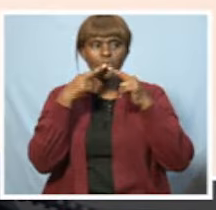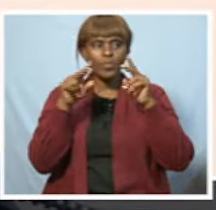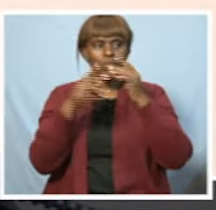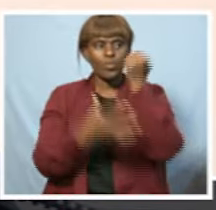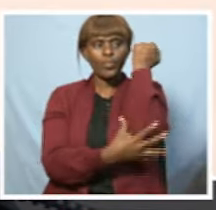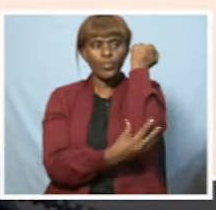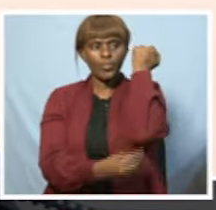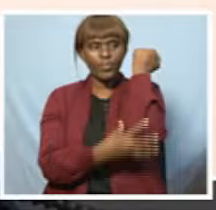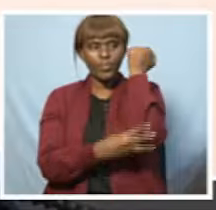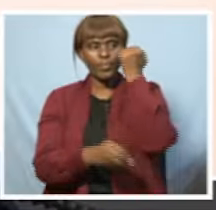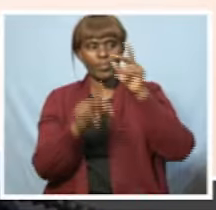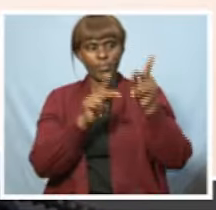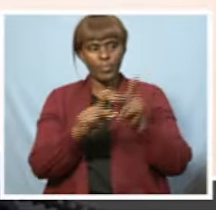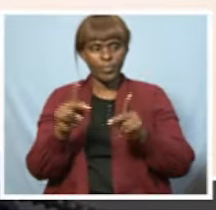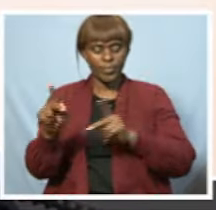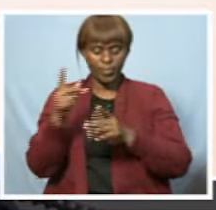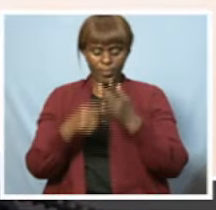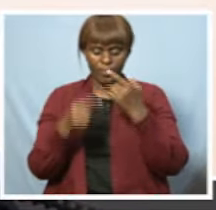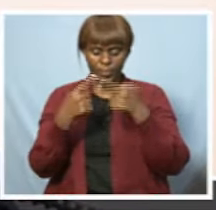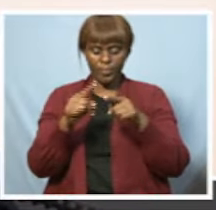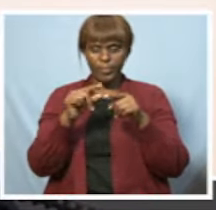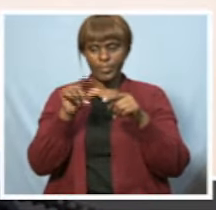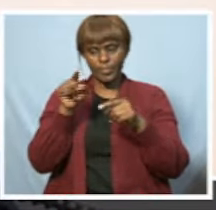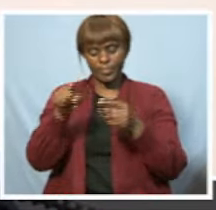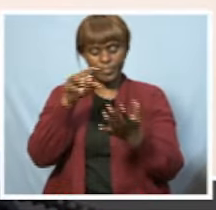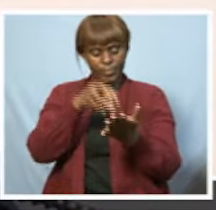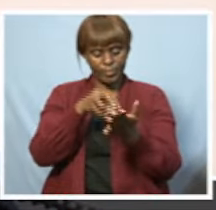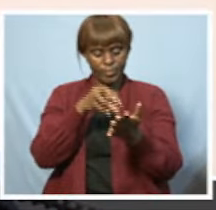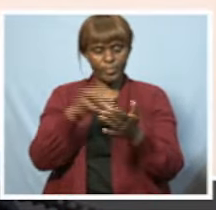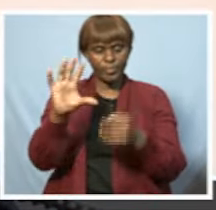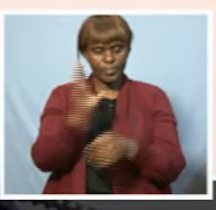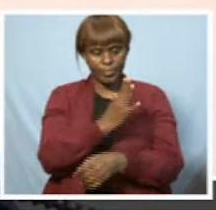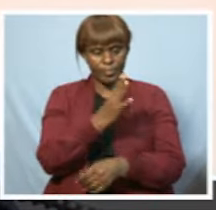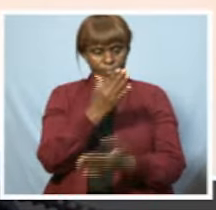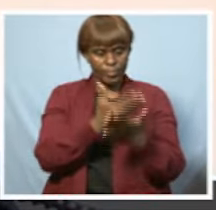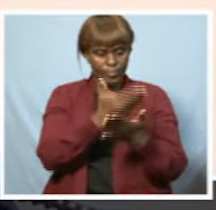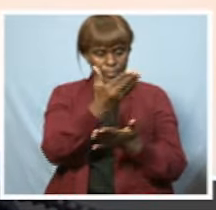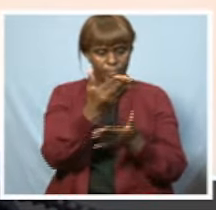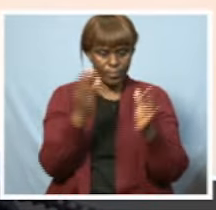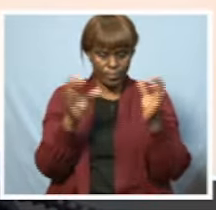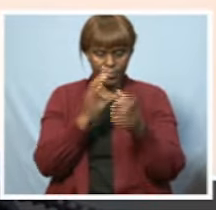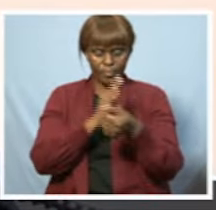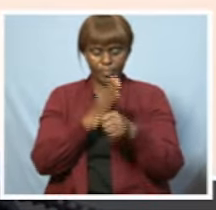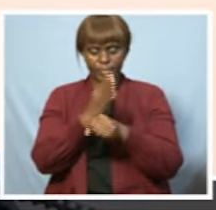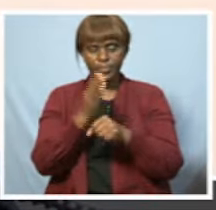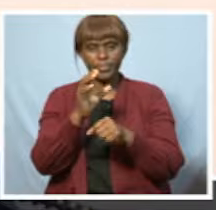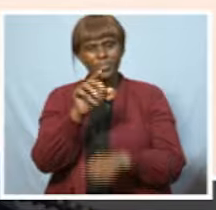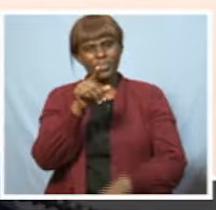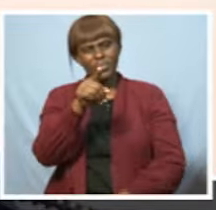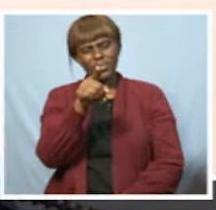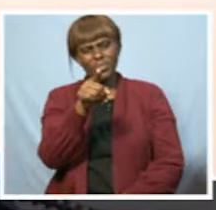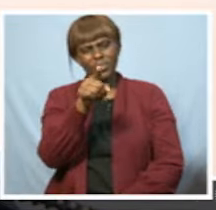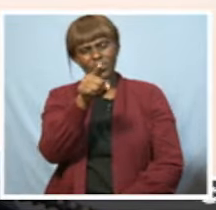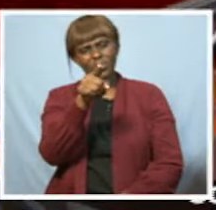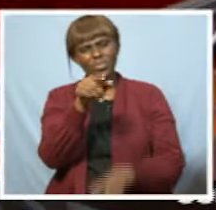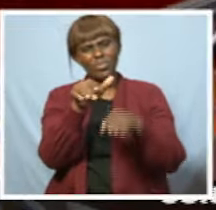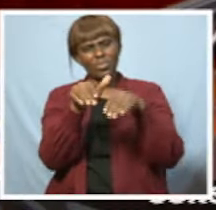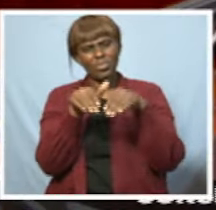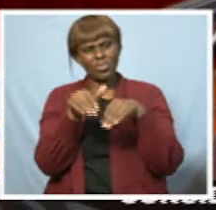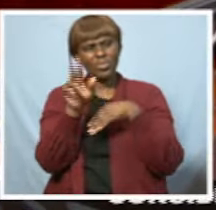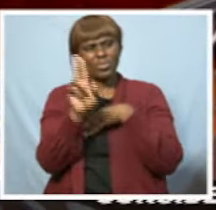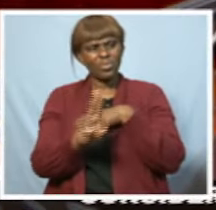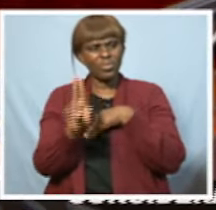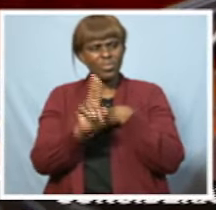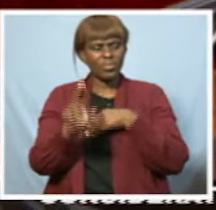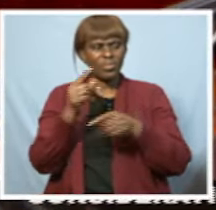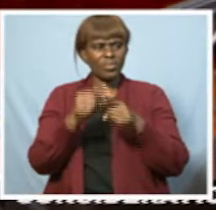performance. So what happened was that we had to take this matter back to the procurement committee. After procurement Yes, are you avoiding to use the word